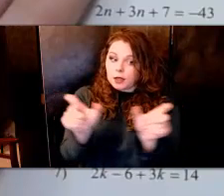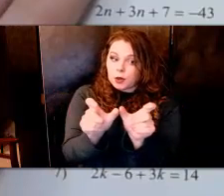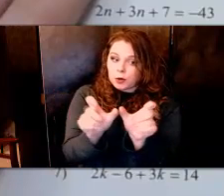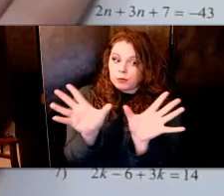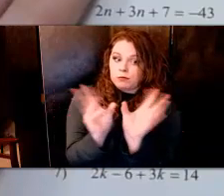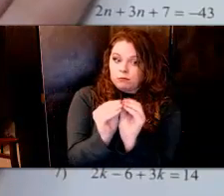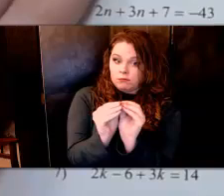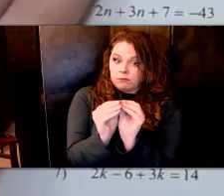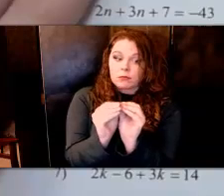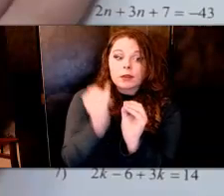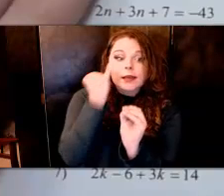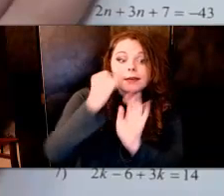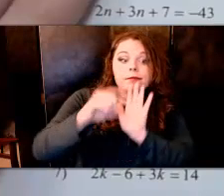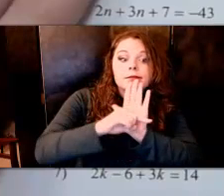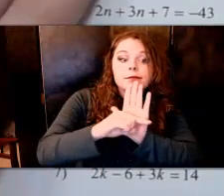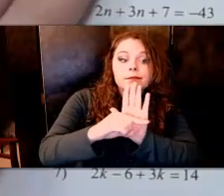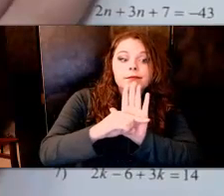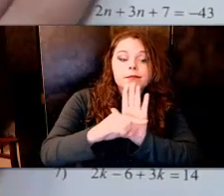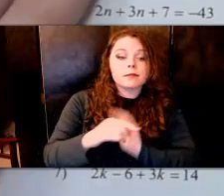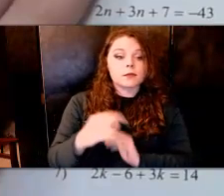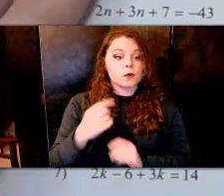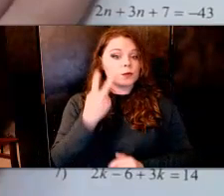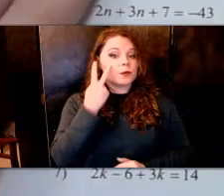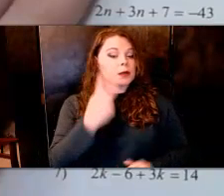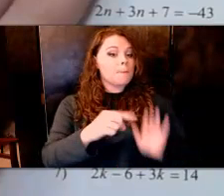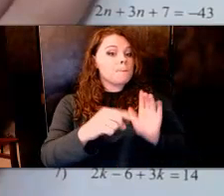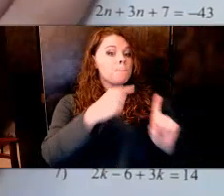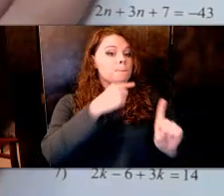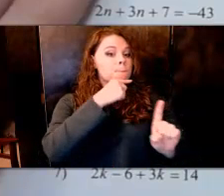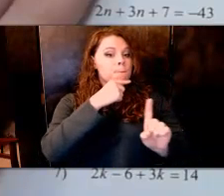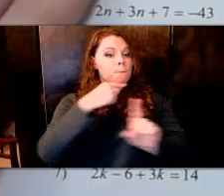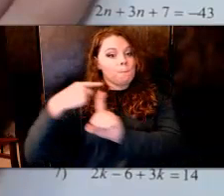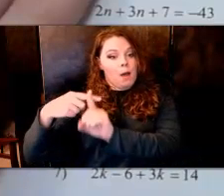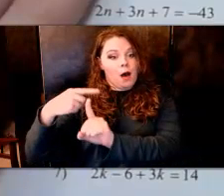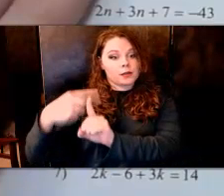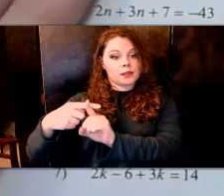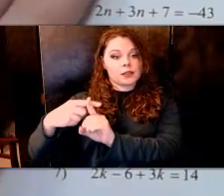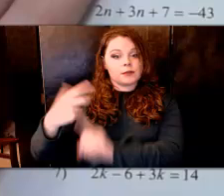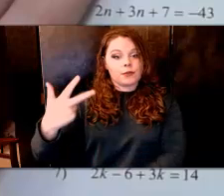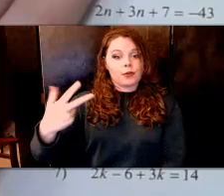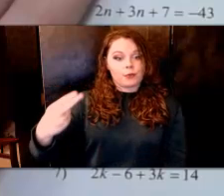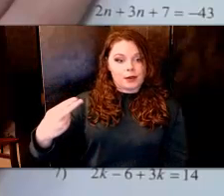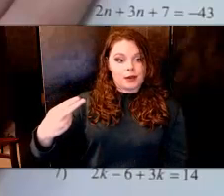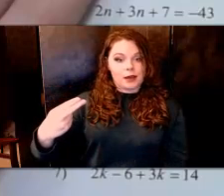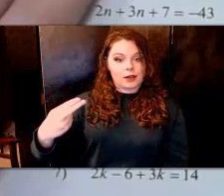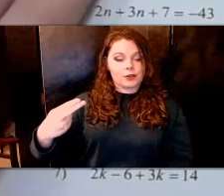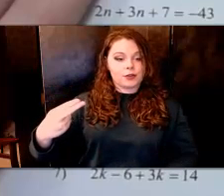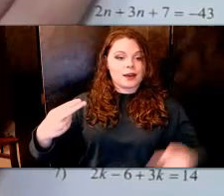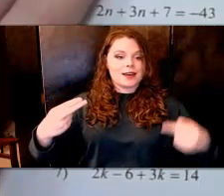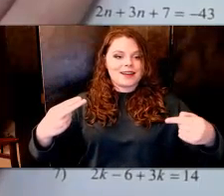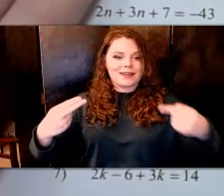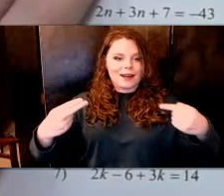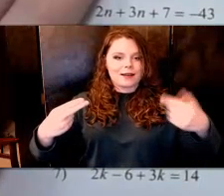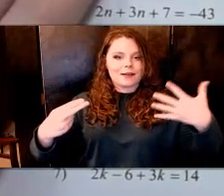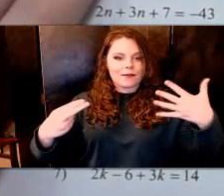negative. So you have a positive 3/8 plus a negative 5/8,